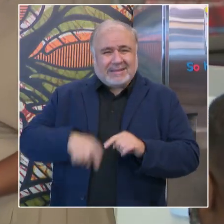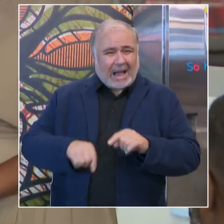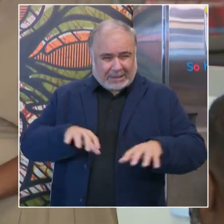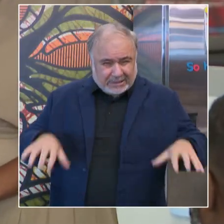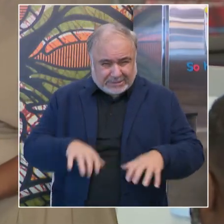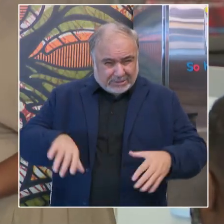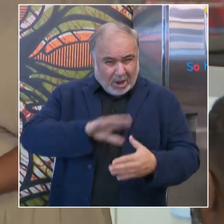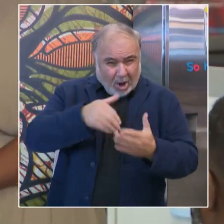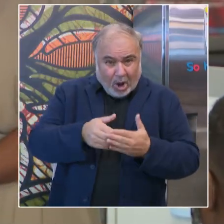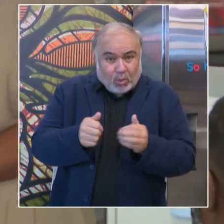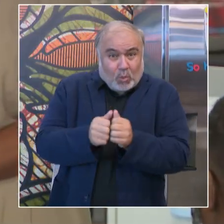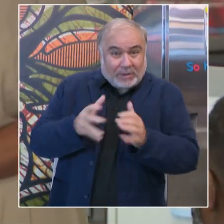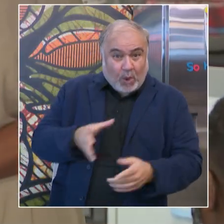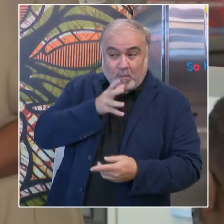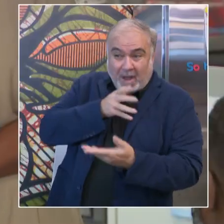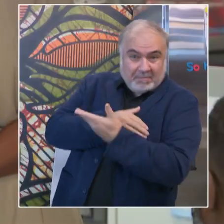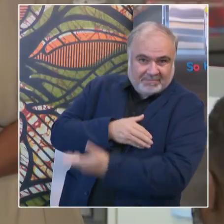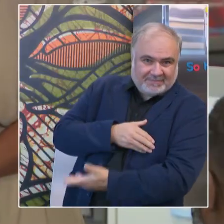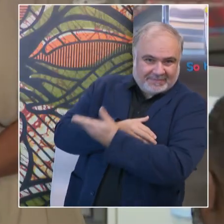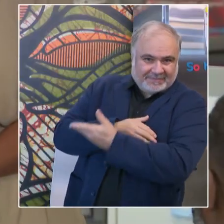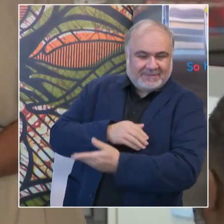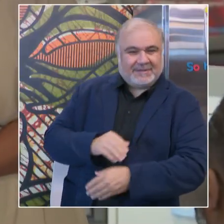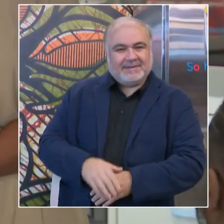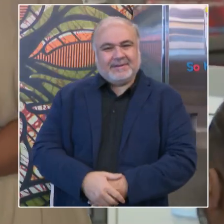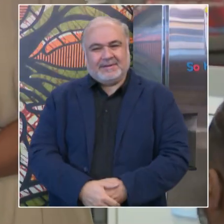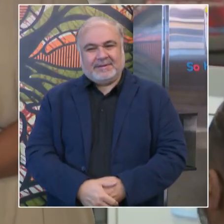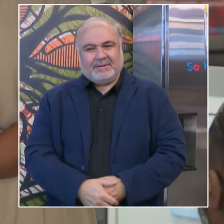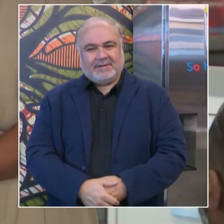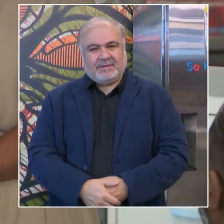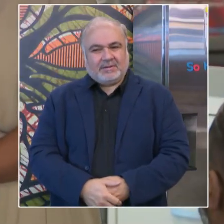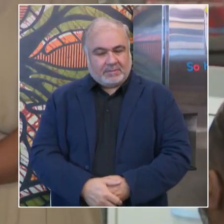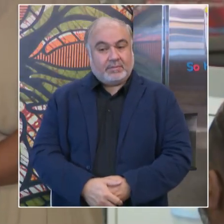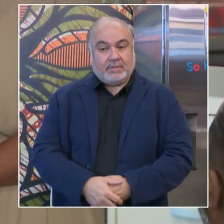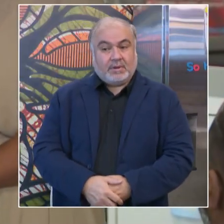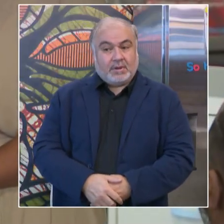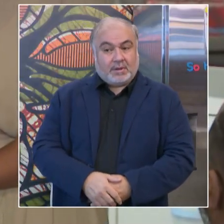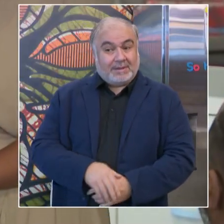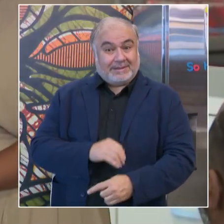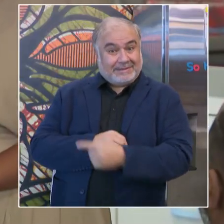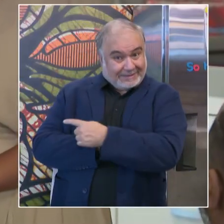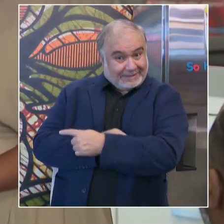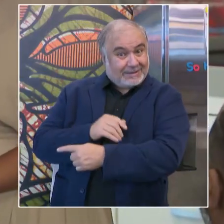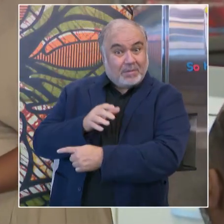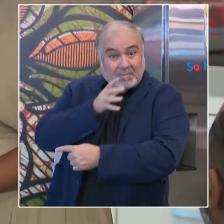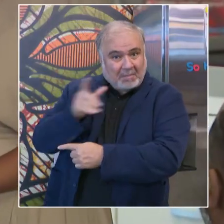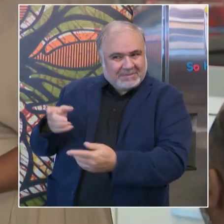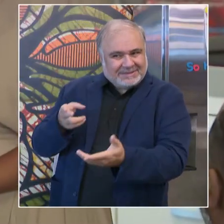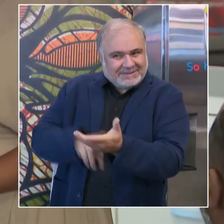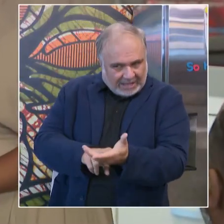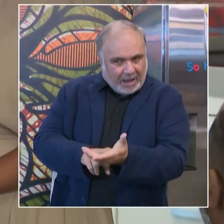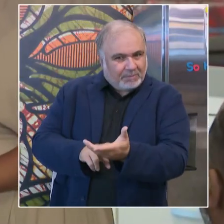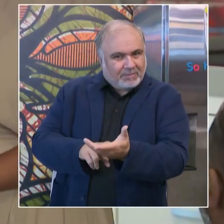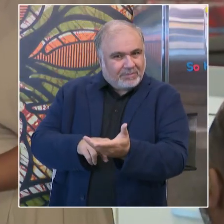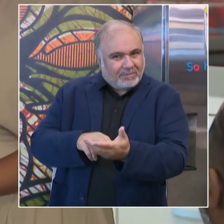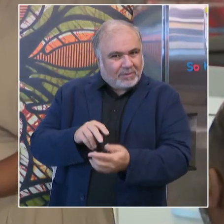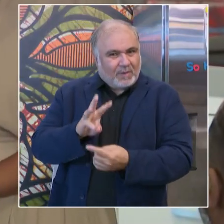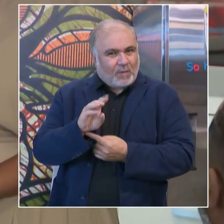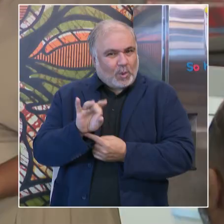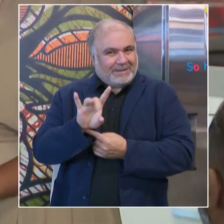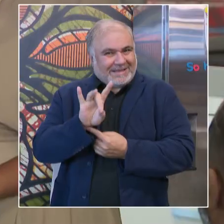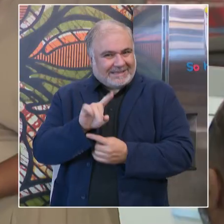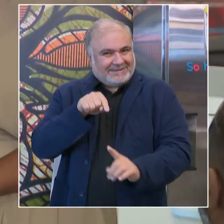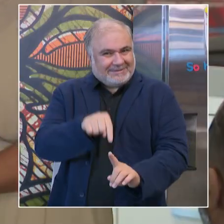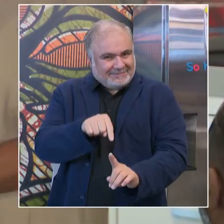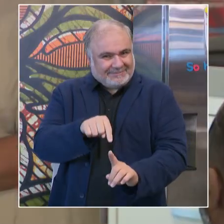She signed me up for Ward 8 ATC. She believed in me, so I'd like to invite her to share a few words about what ATC means for my